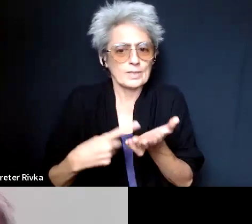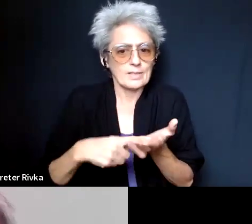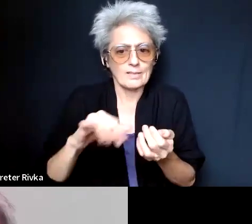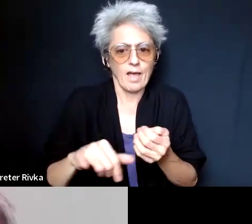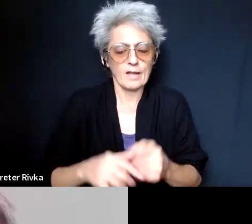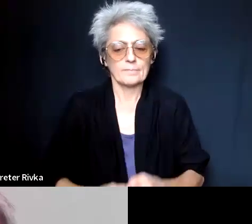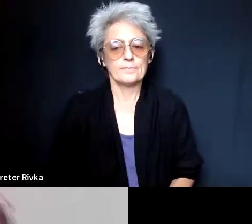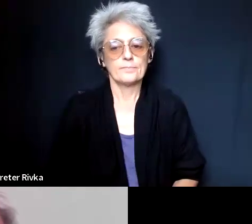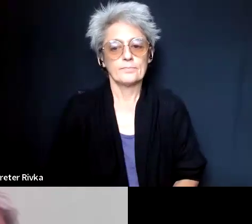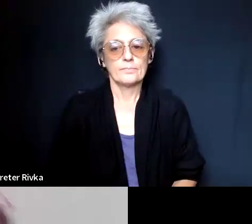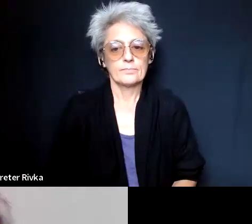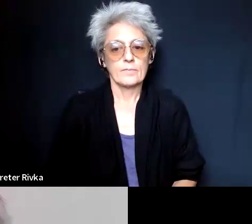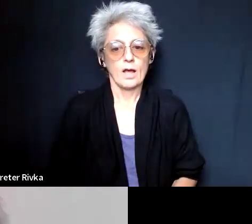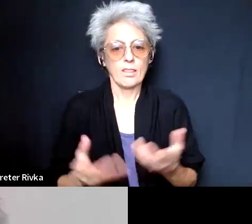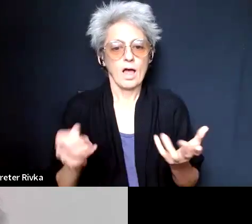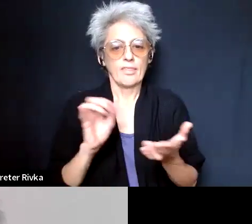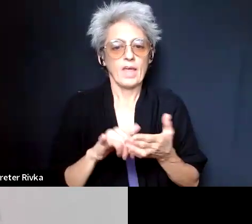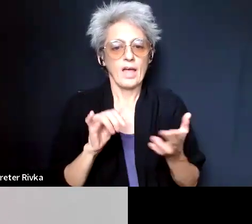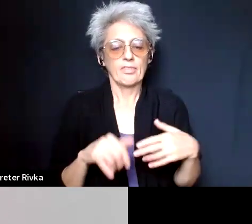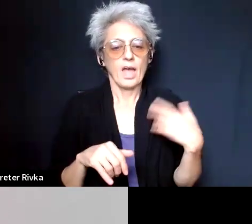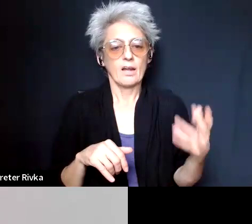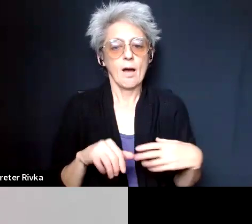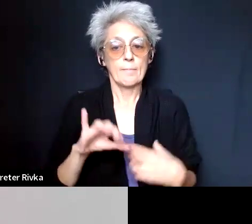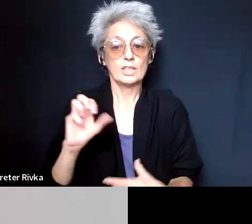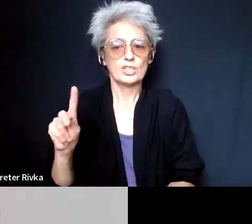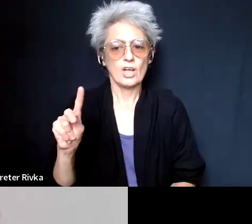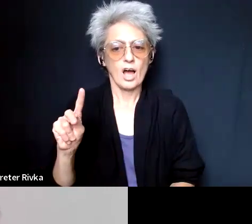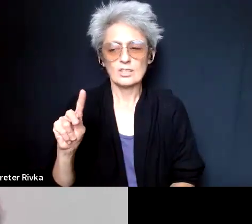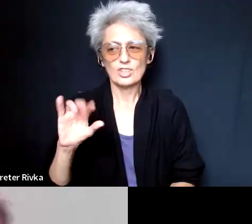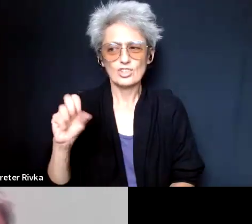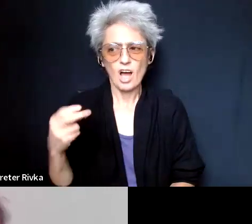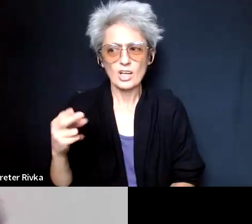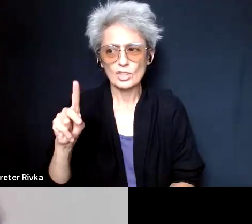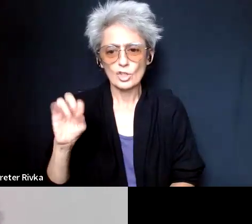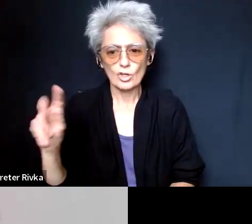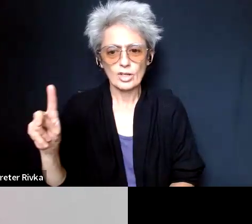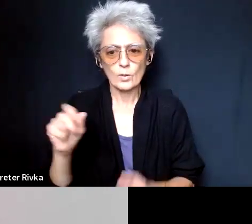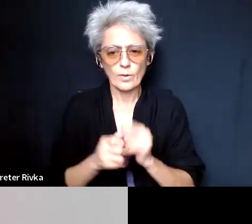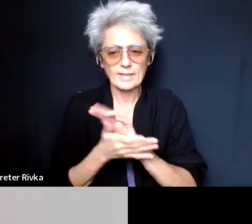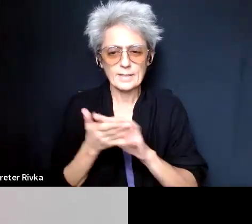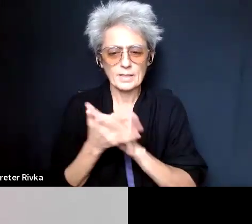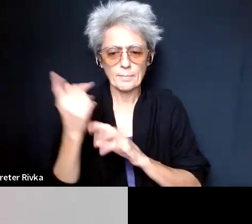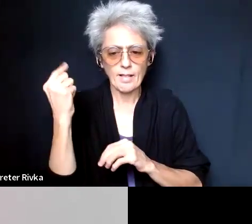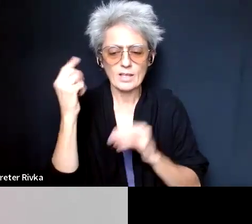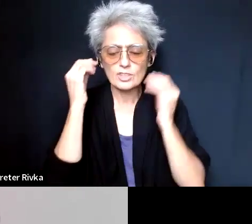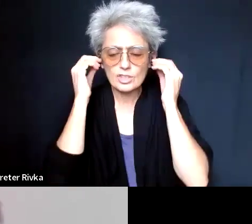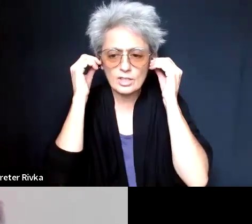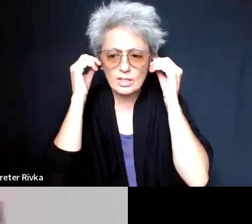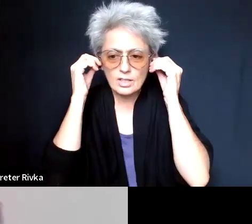stuff that Josh Turek dealt with in terms of work without worry last year, as well as some bigger, broader